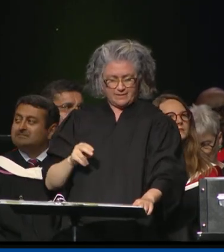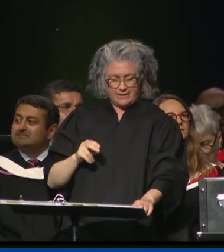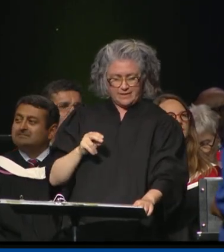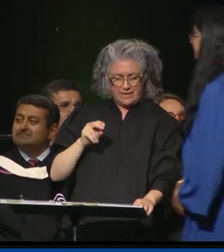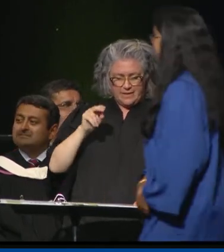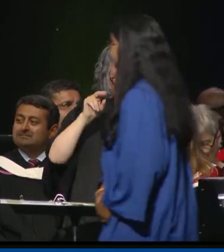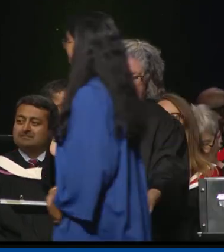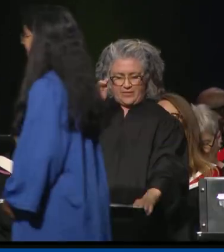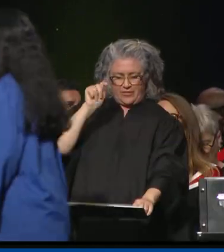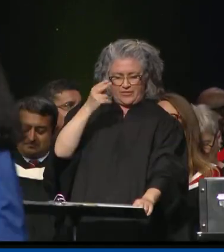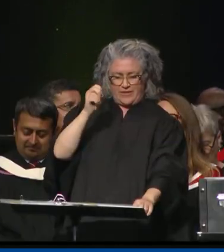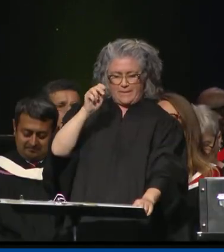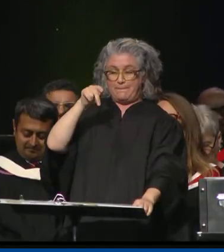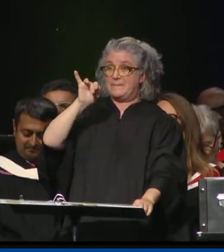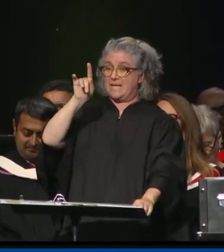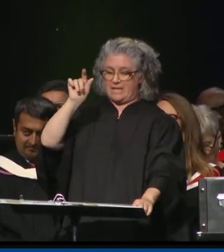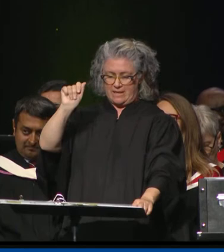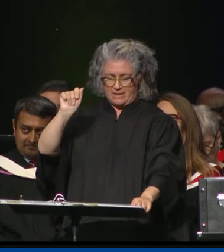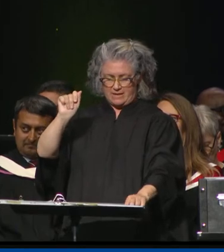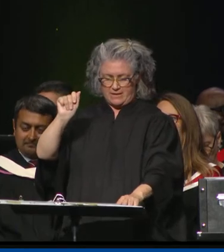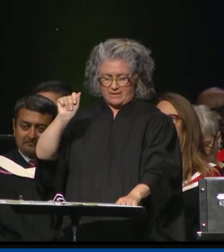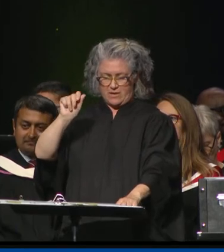Deepika Ravinteran.